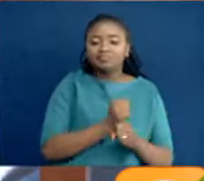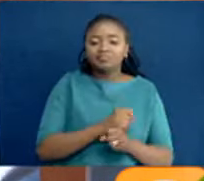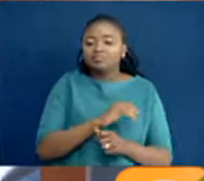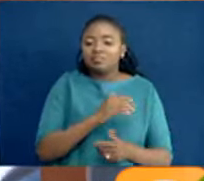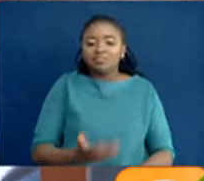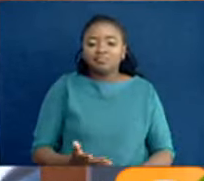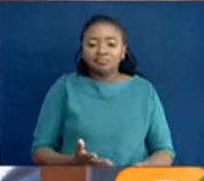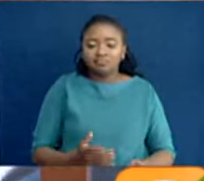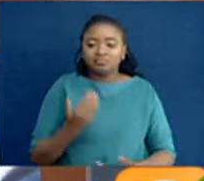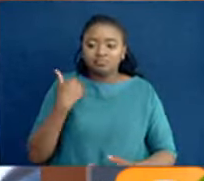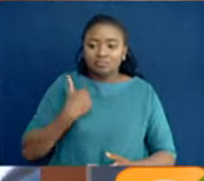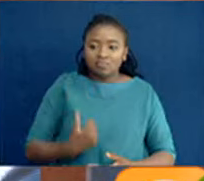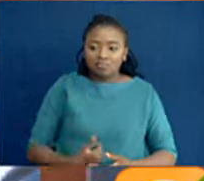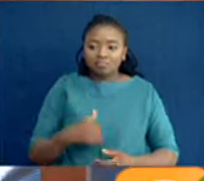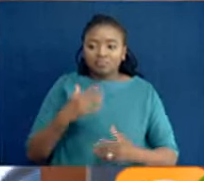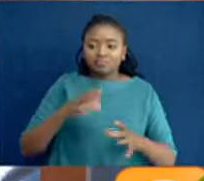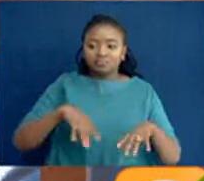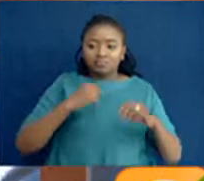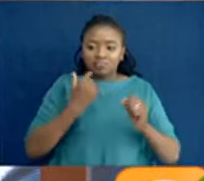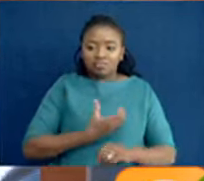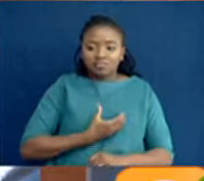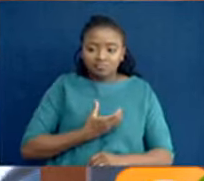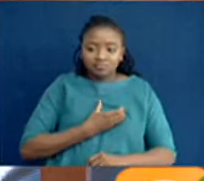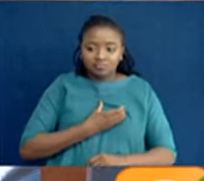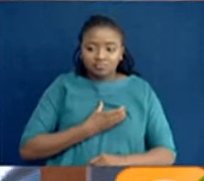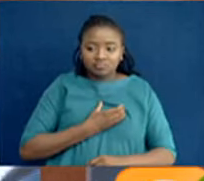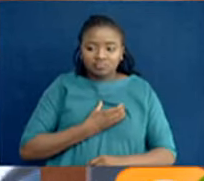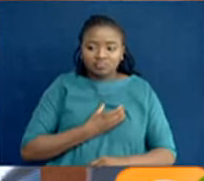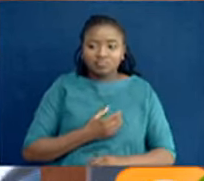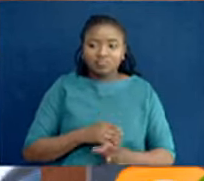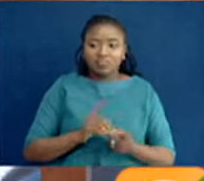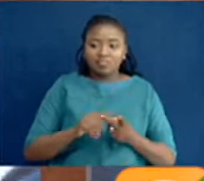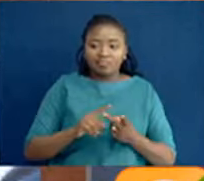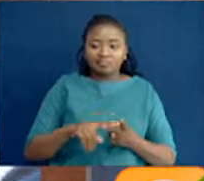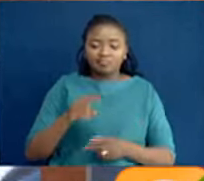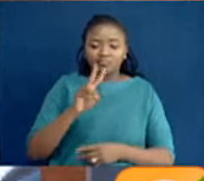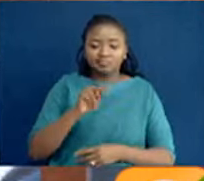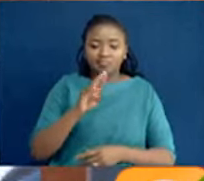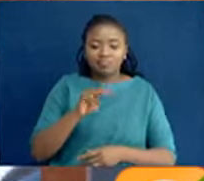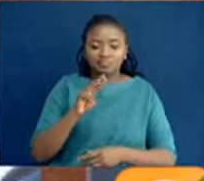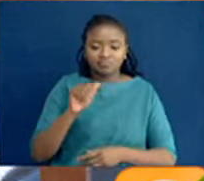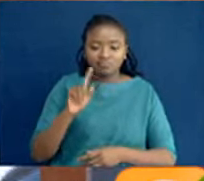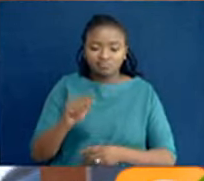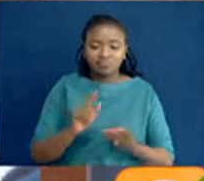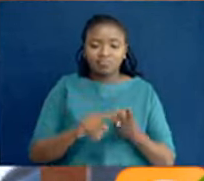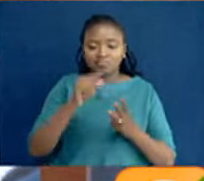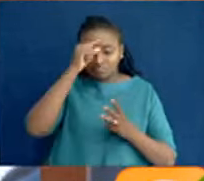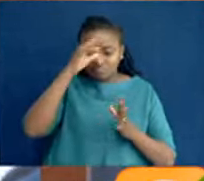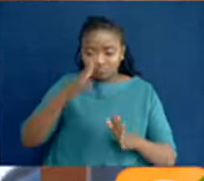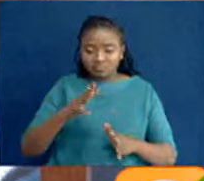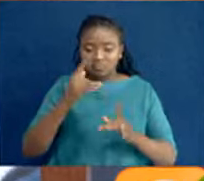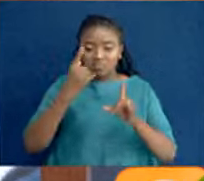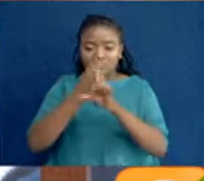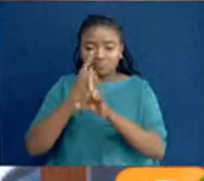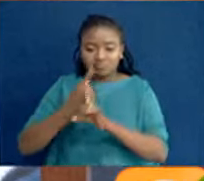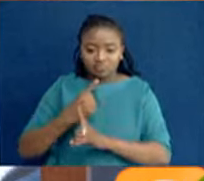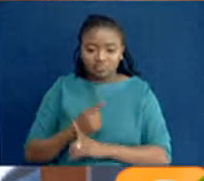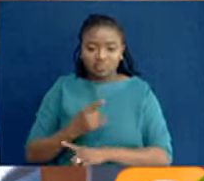chair the Council of Namata. Governor Sakaja is my vice. The governor of Kiambu, Muranga,